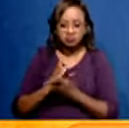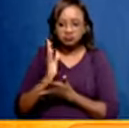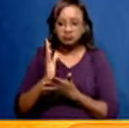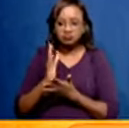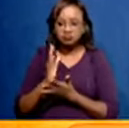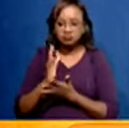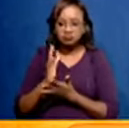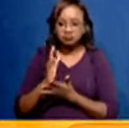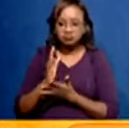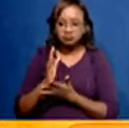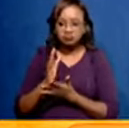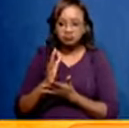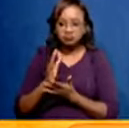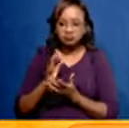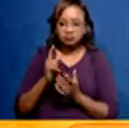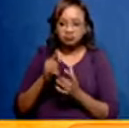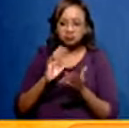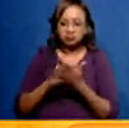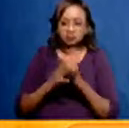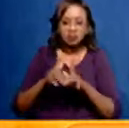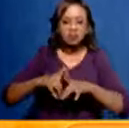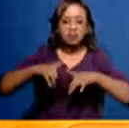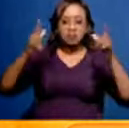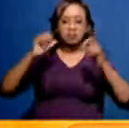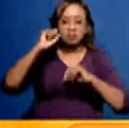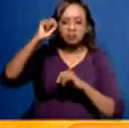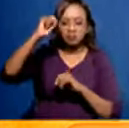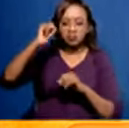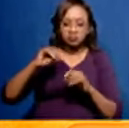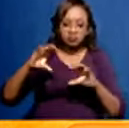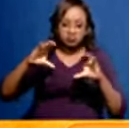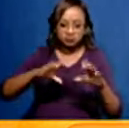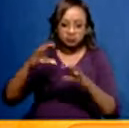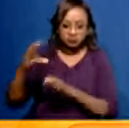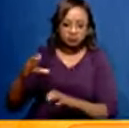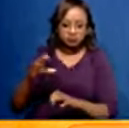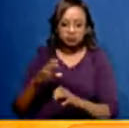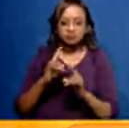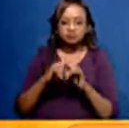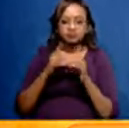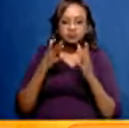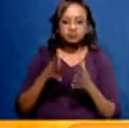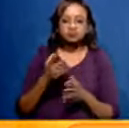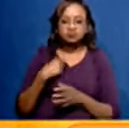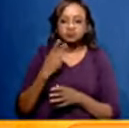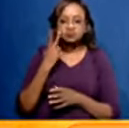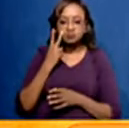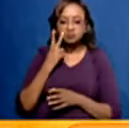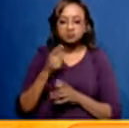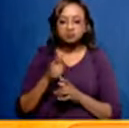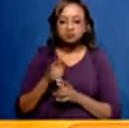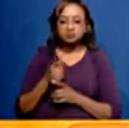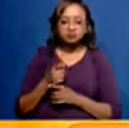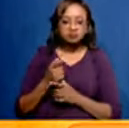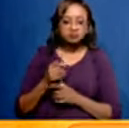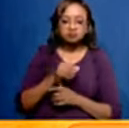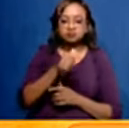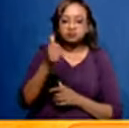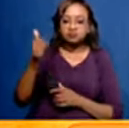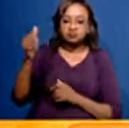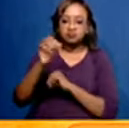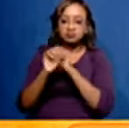party became the largest political party in the country. And now you see in these Western societies that